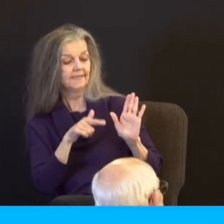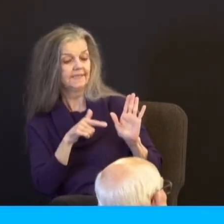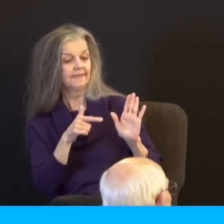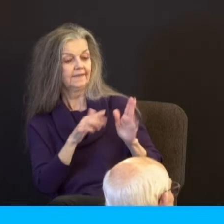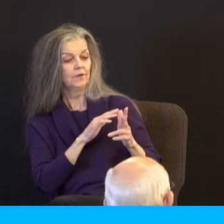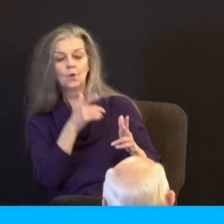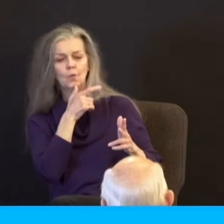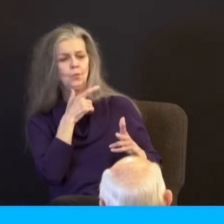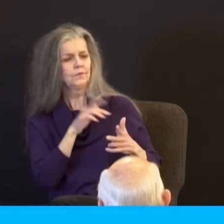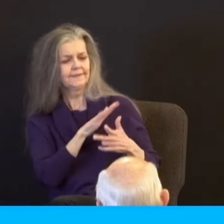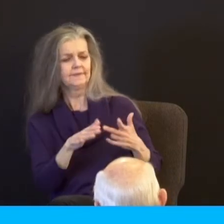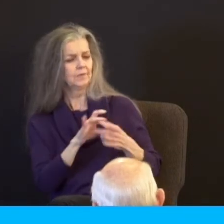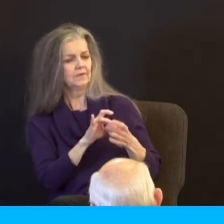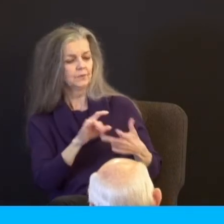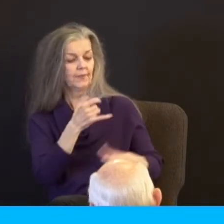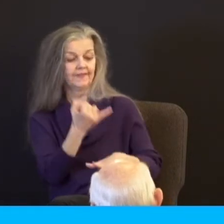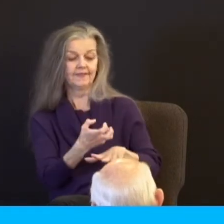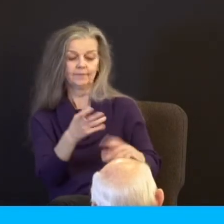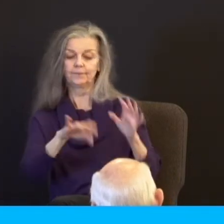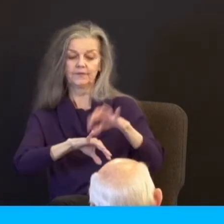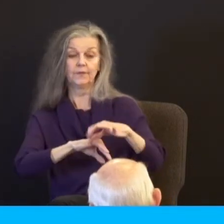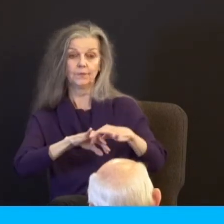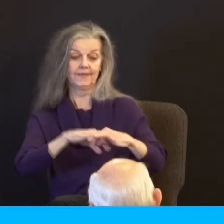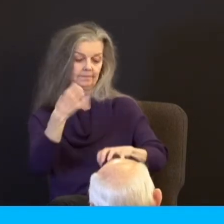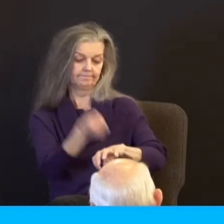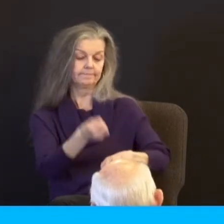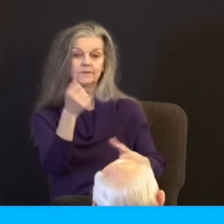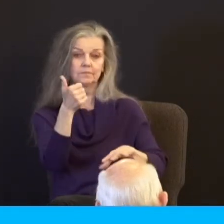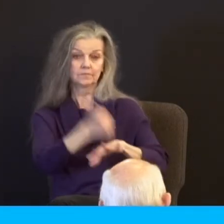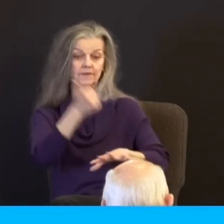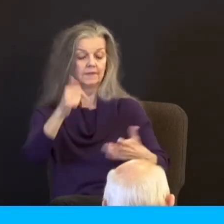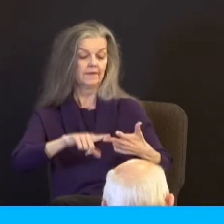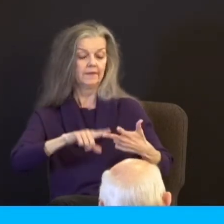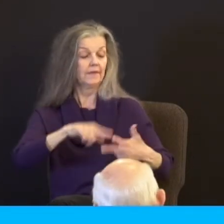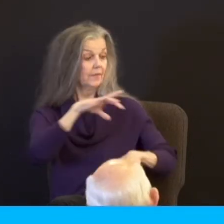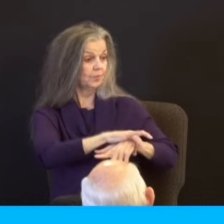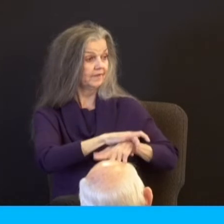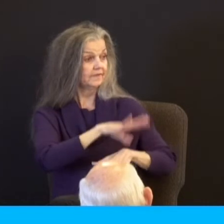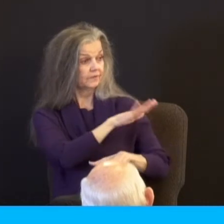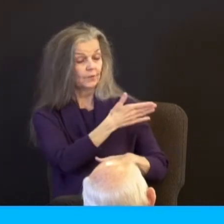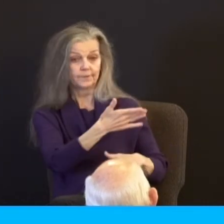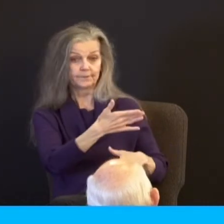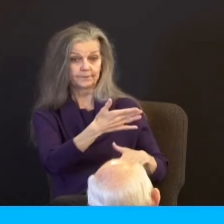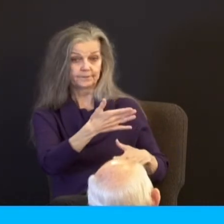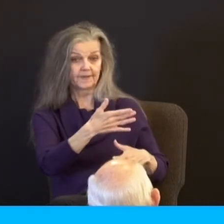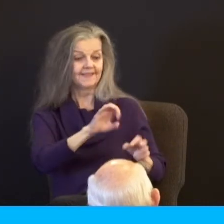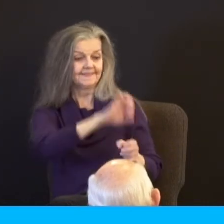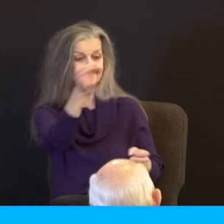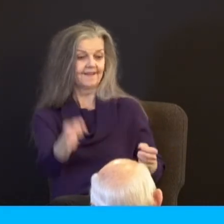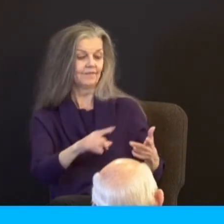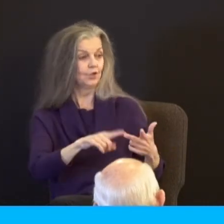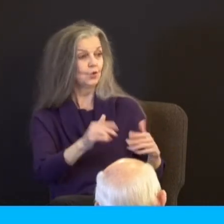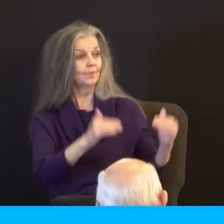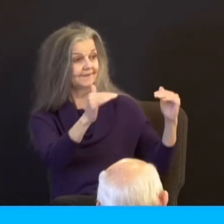thee, whose are these? The signet, again, your person. The bracelets, your possessions. The staff, your position.